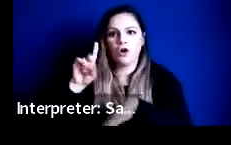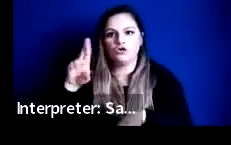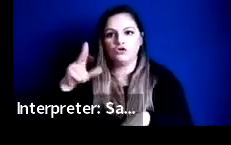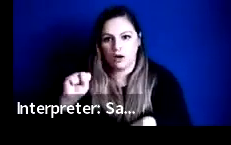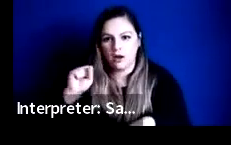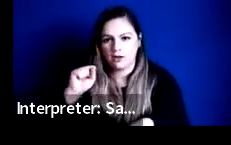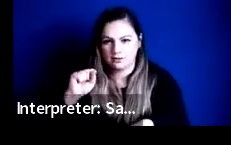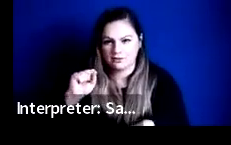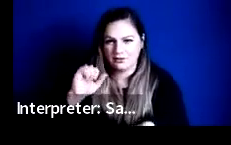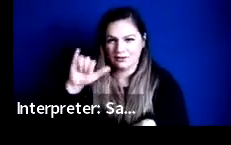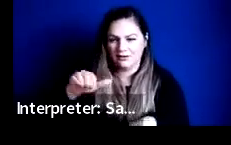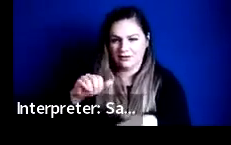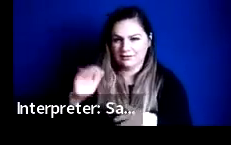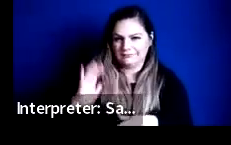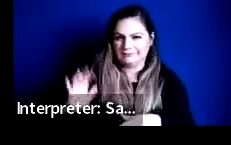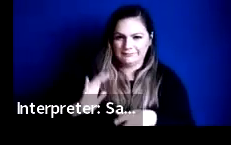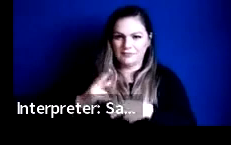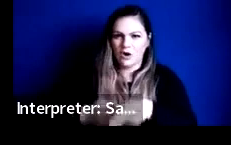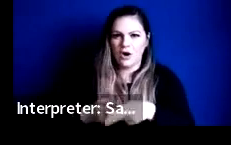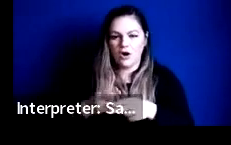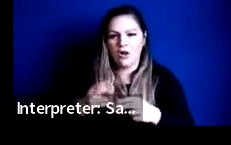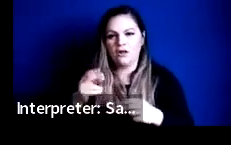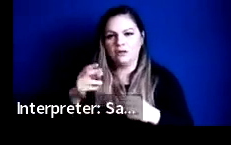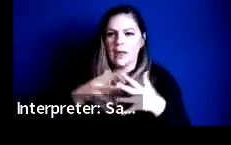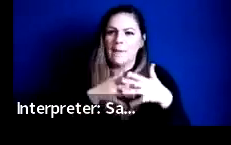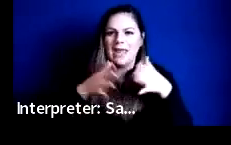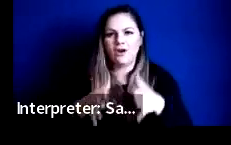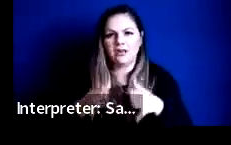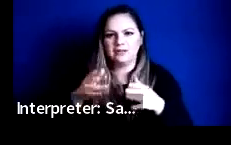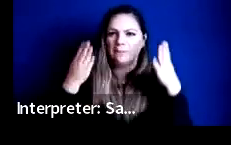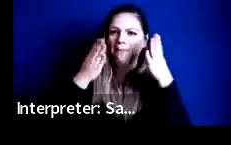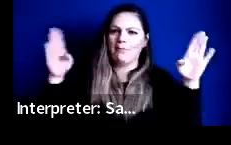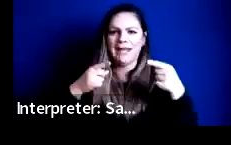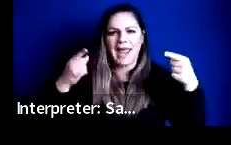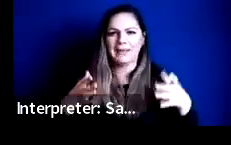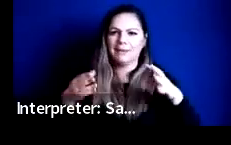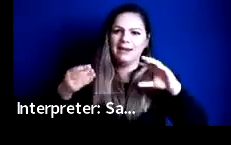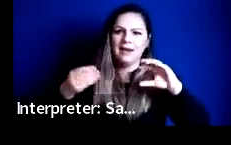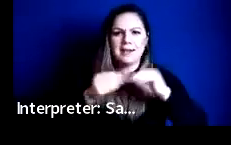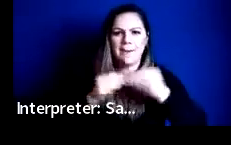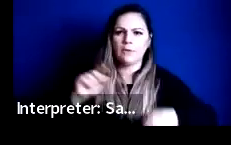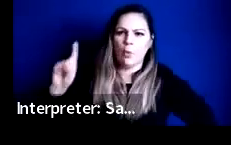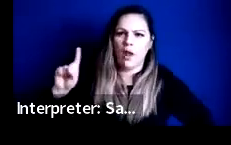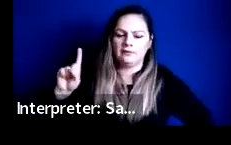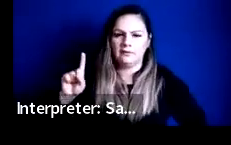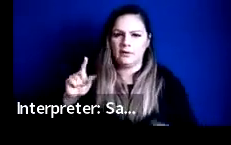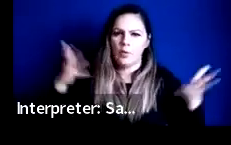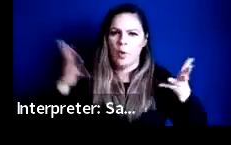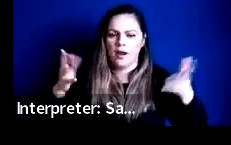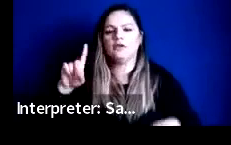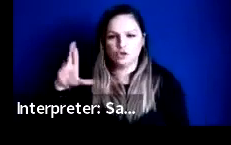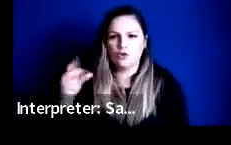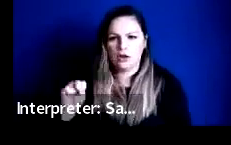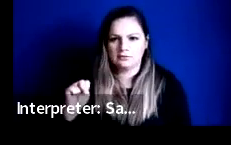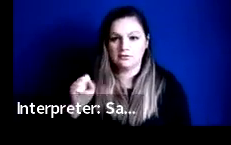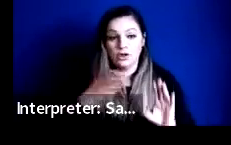Public Enemy #1. And for years, we just see a slew, like 30 years,